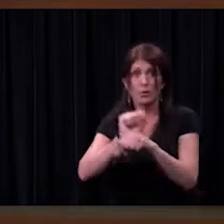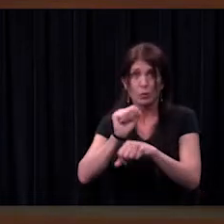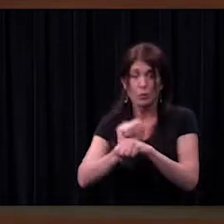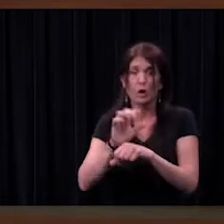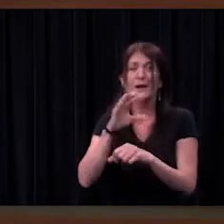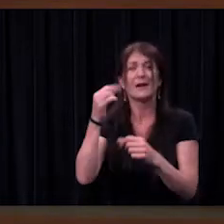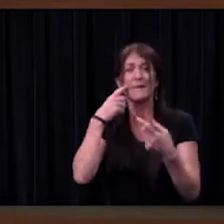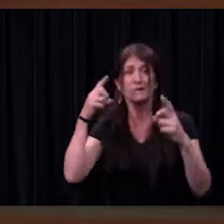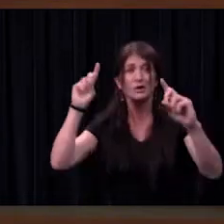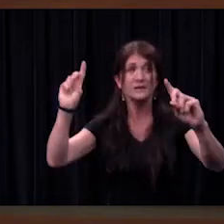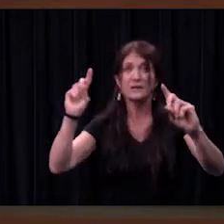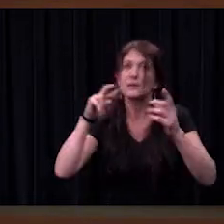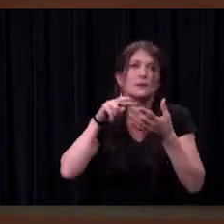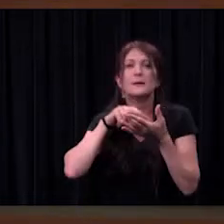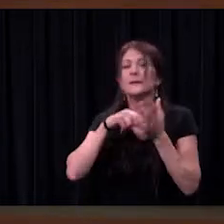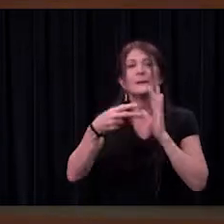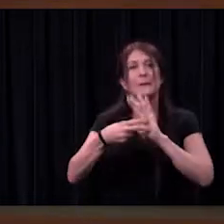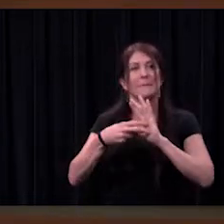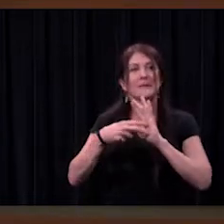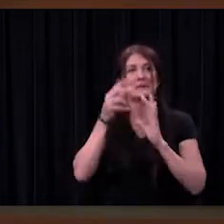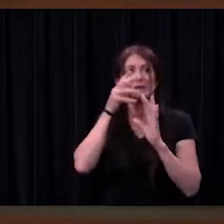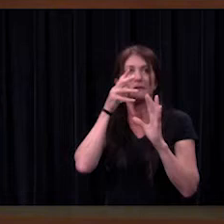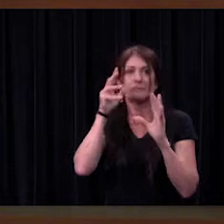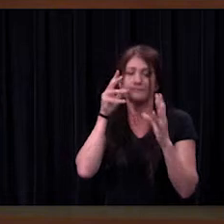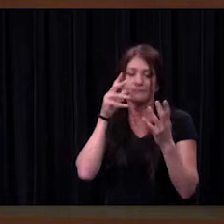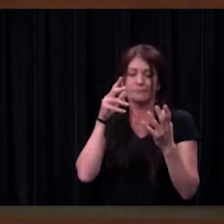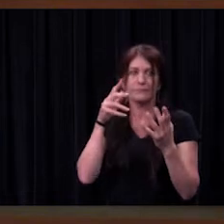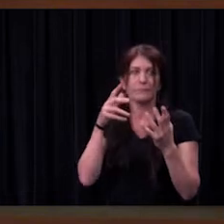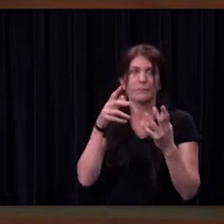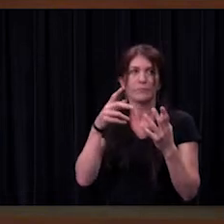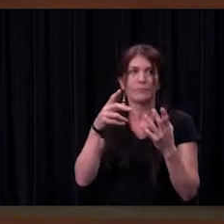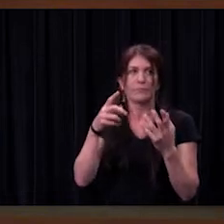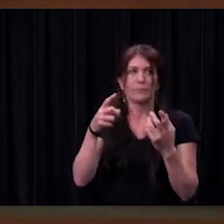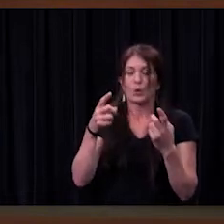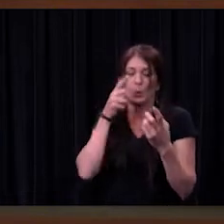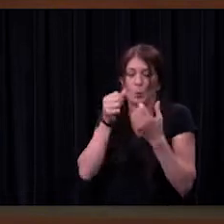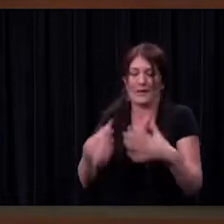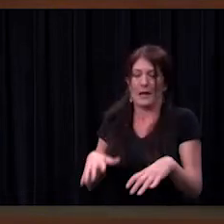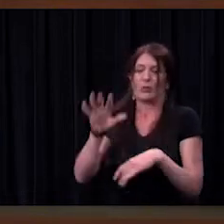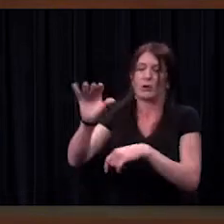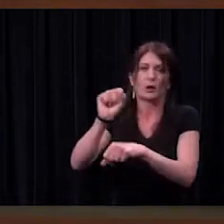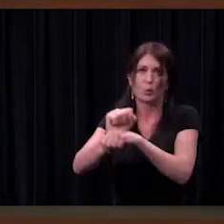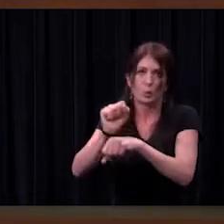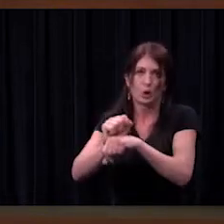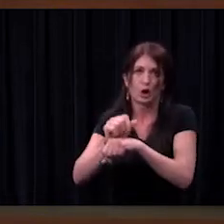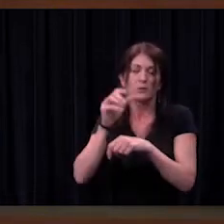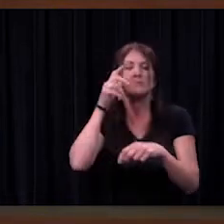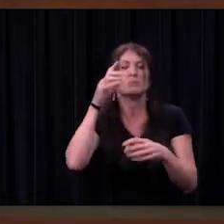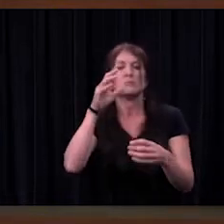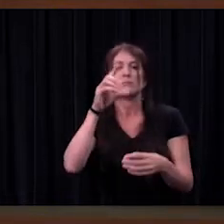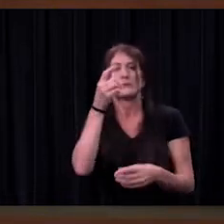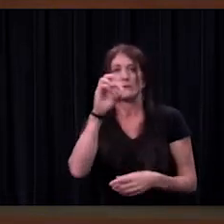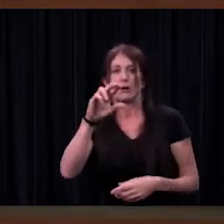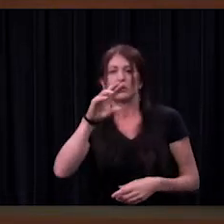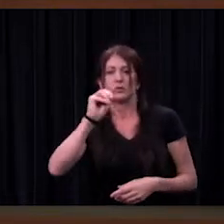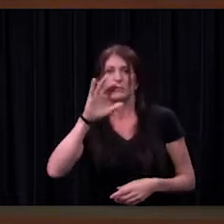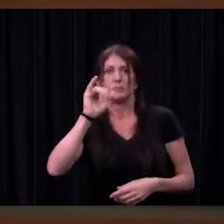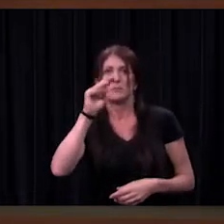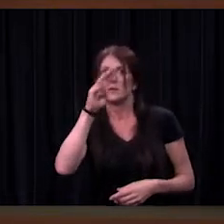smaller window in which we had to make decisions. So without their hard work, Dr. McMullen is correct, we could not